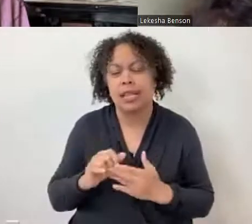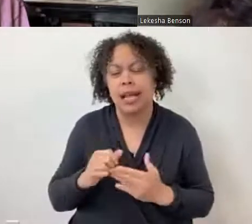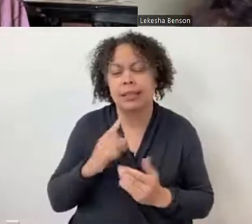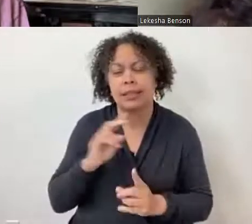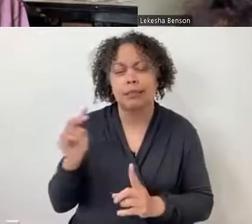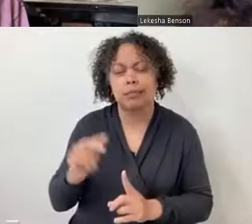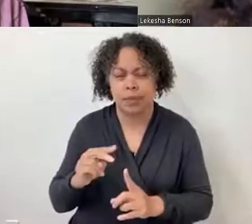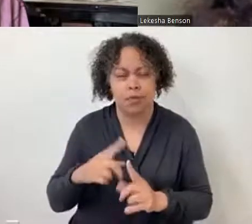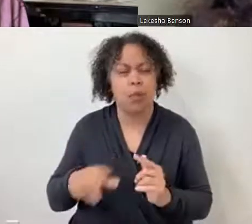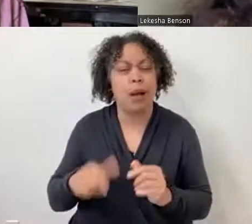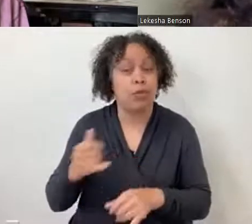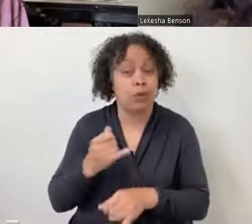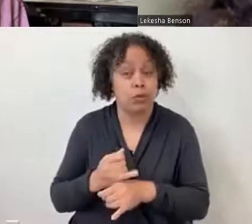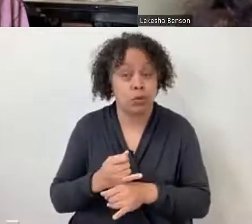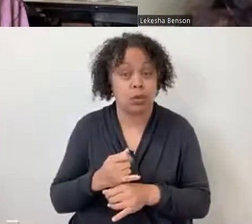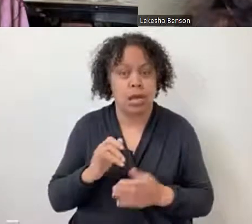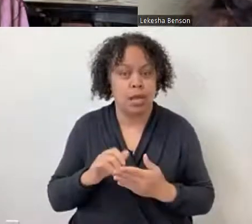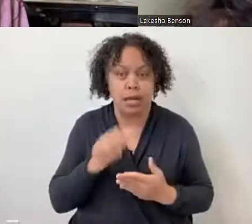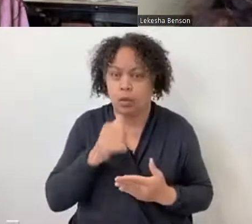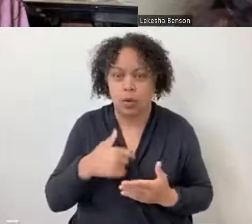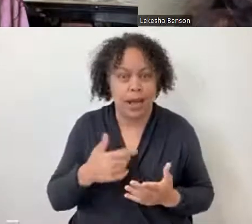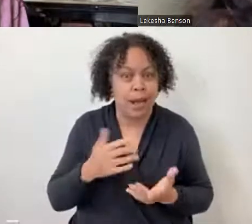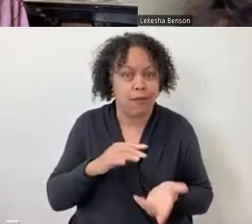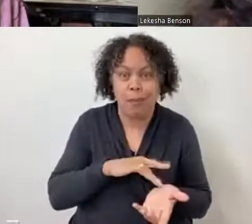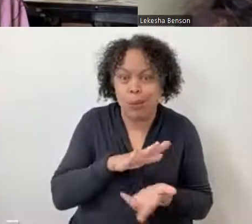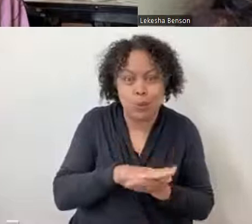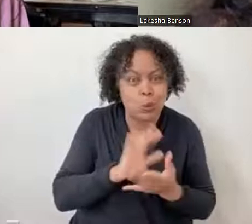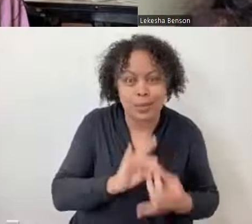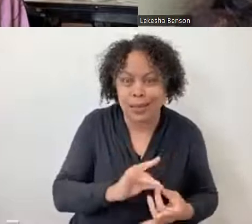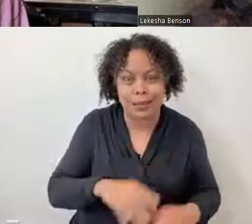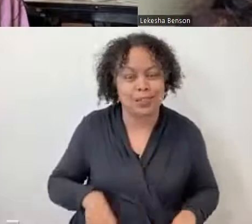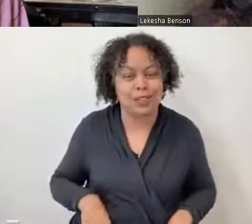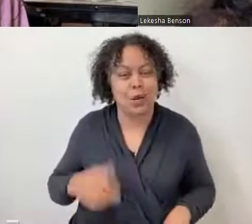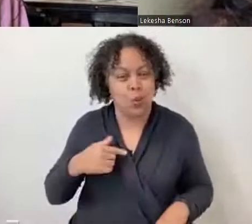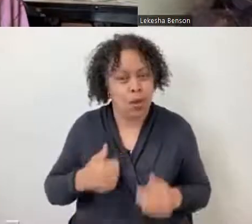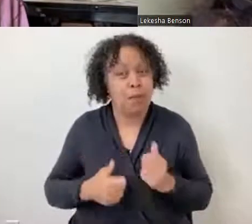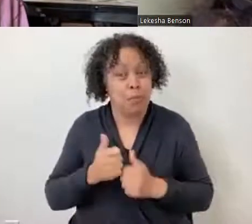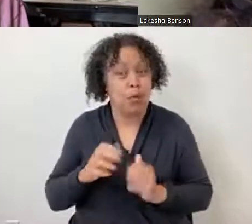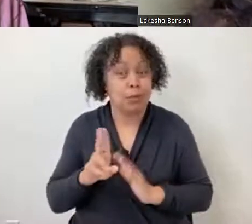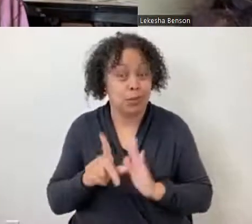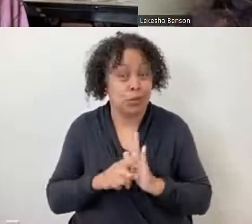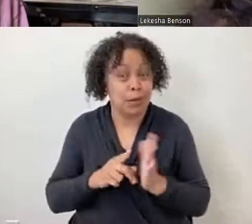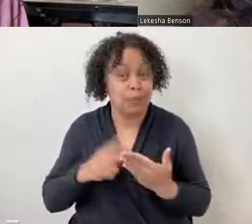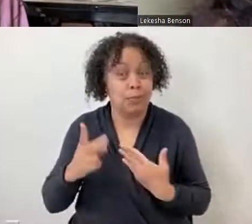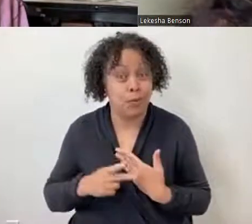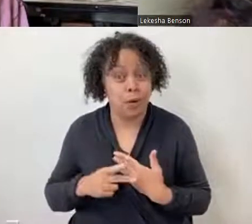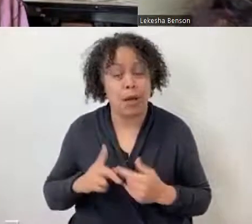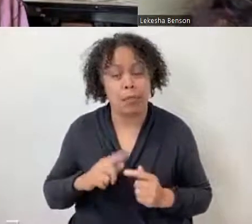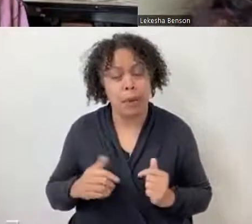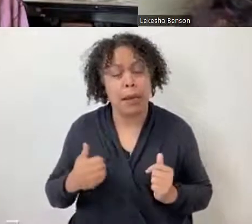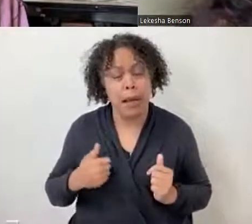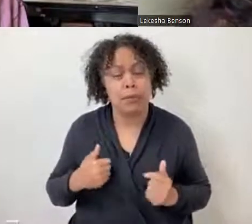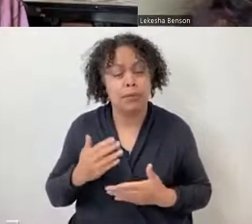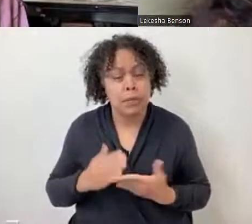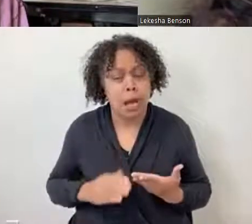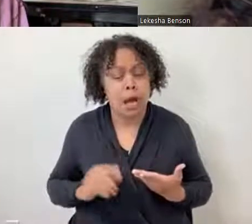from institutions that we don't have medical schools, we're primarily undergraduate, but